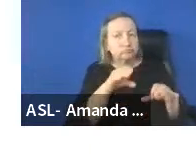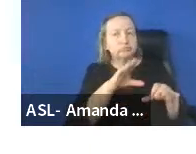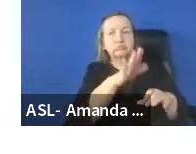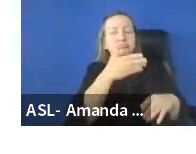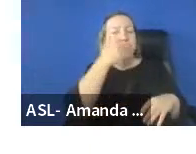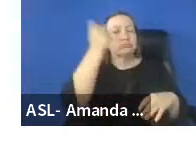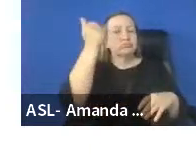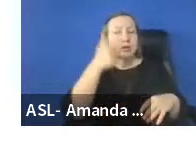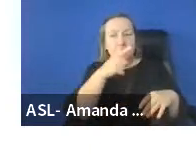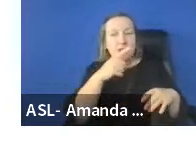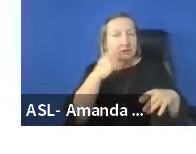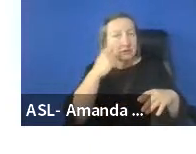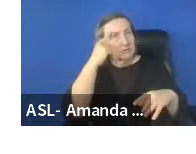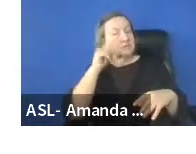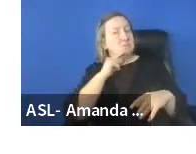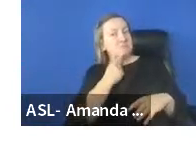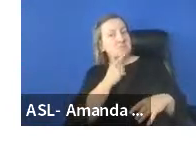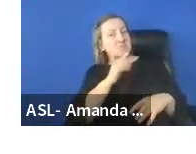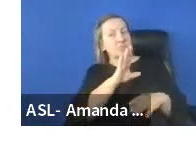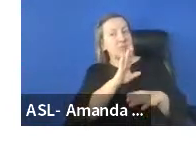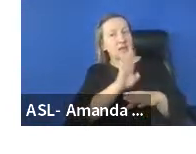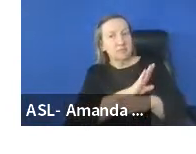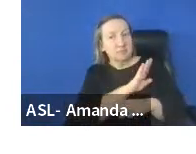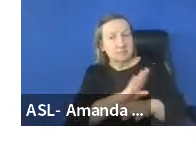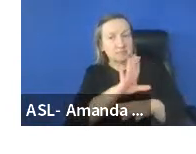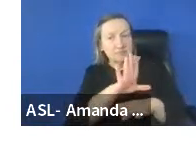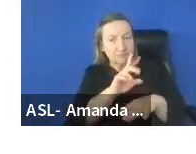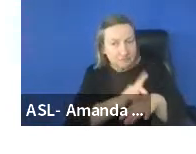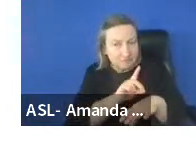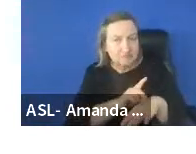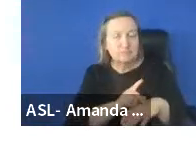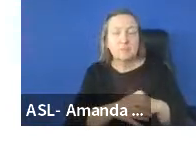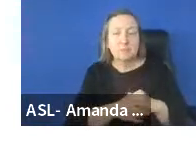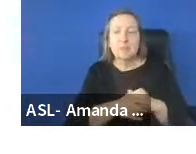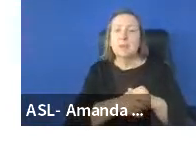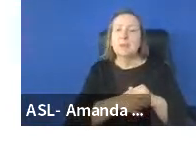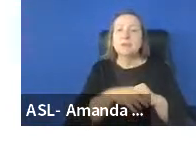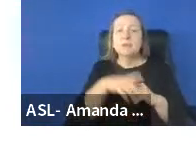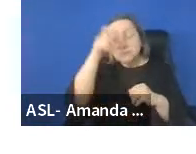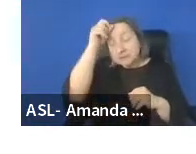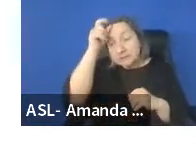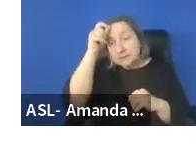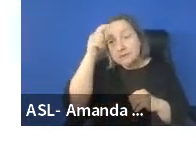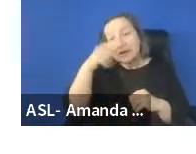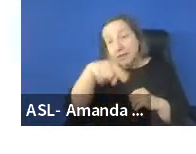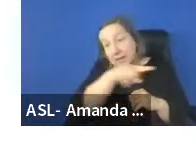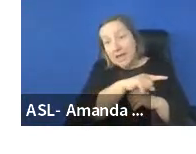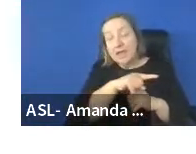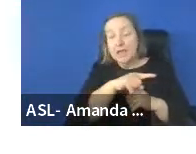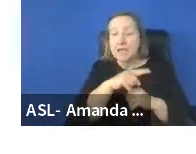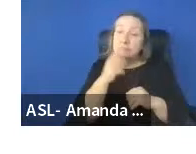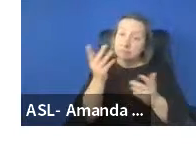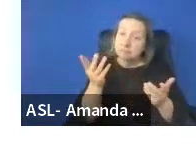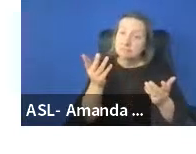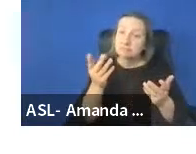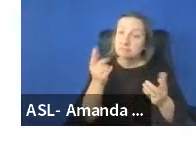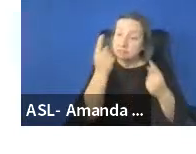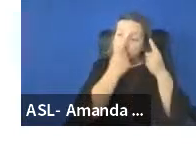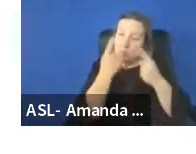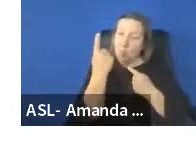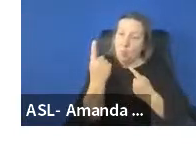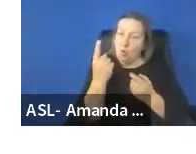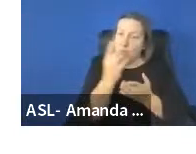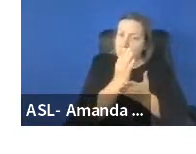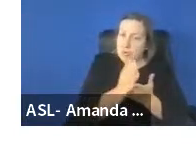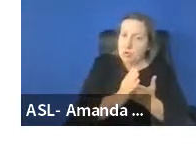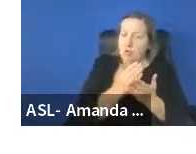their duties very seriously. But once again, they are looking at one element while